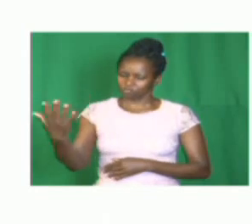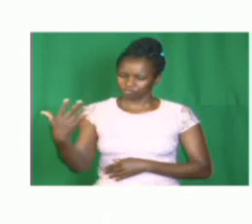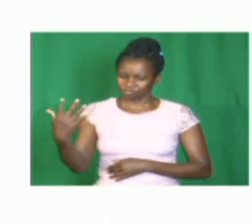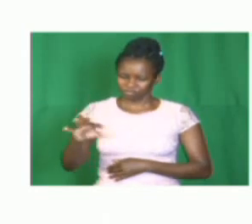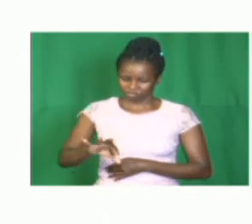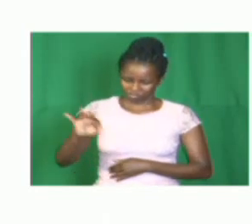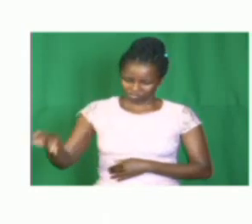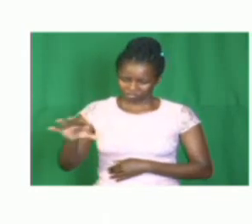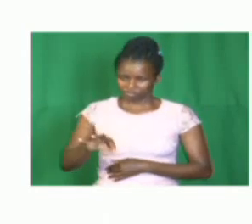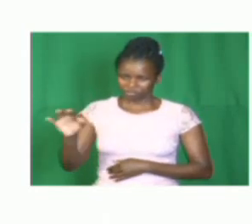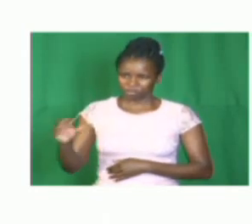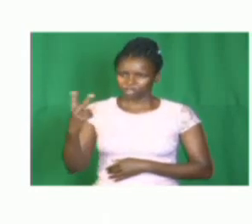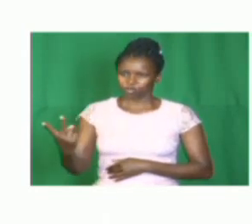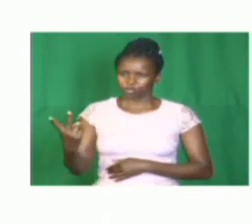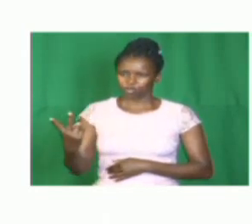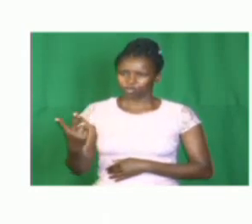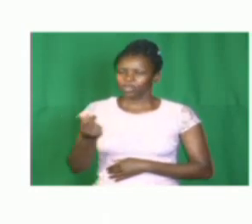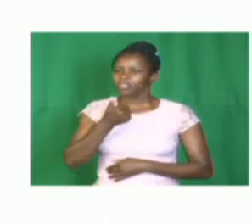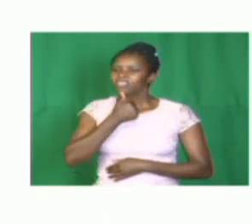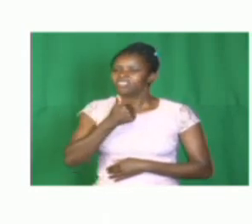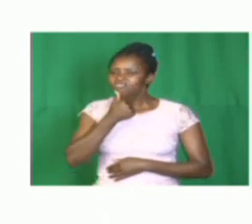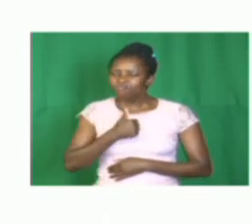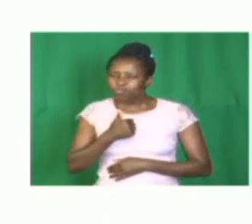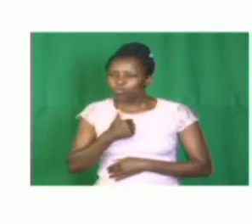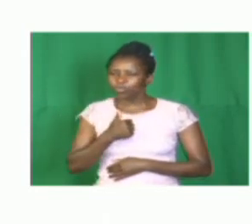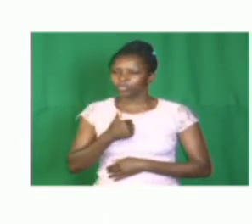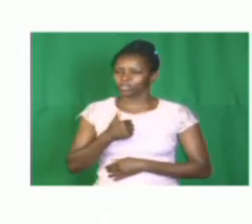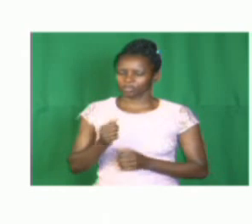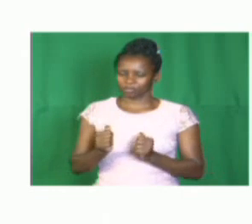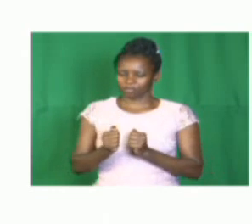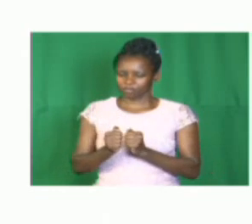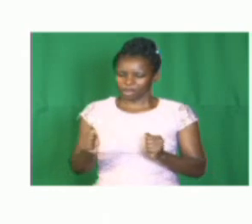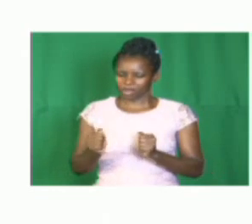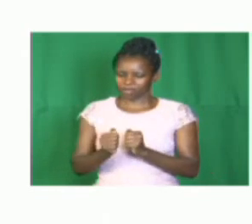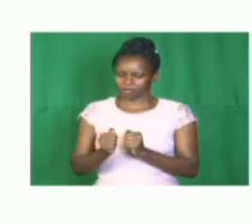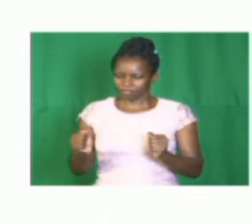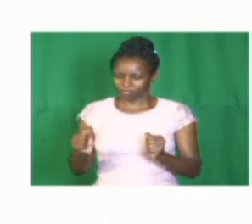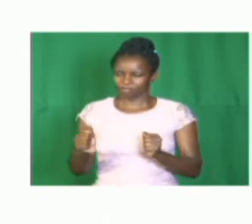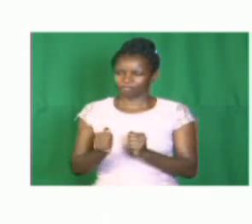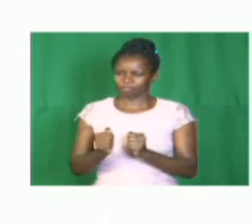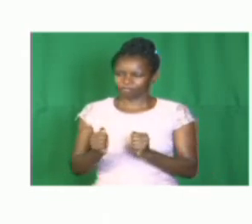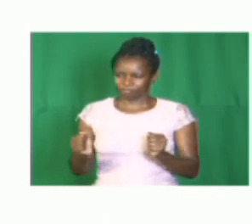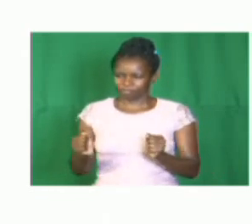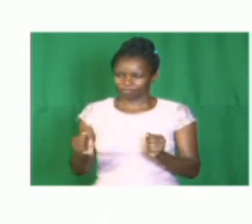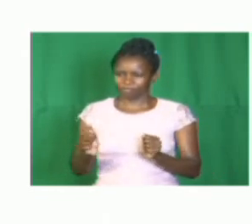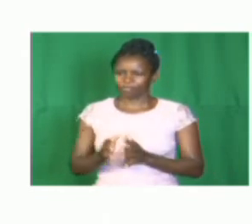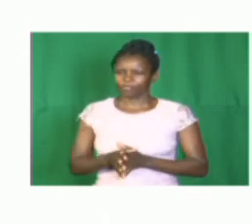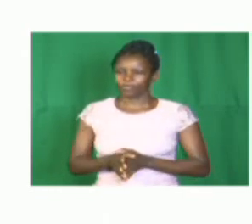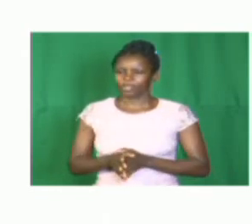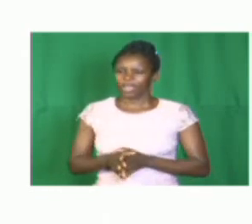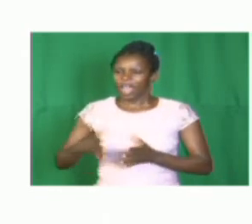sorting. Number two, we can separate mixtures using a magnet. We can